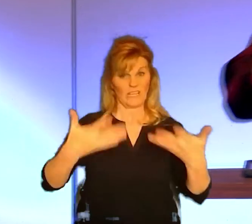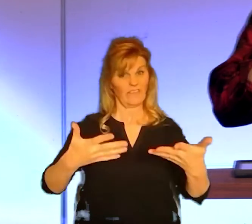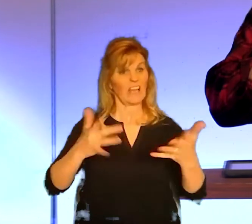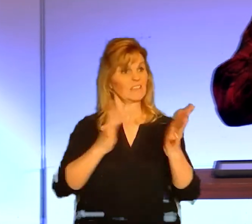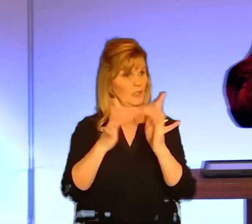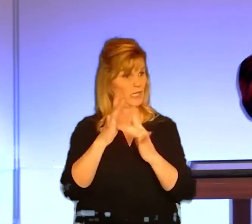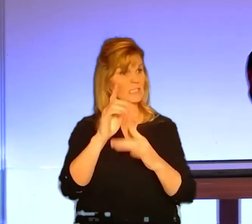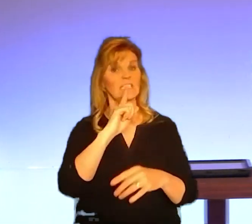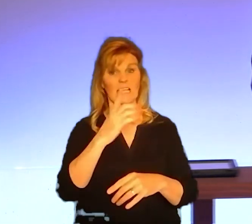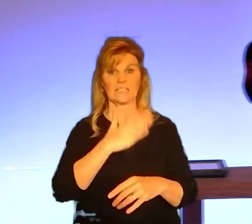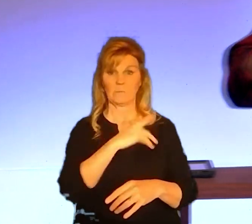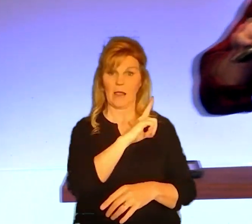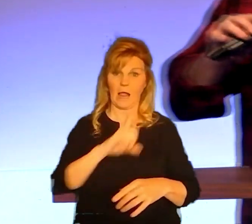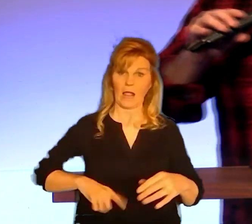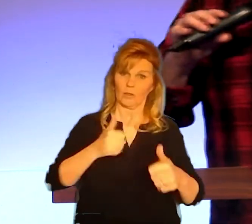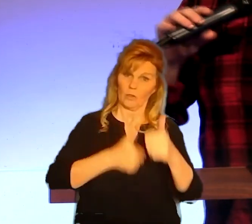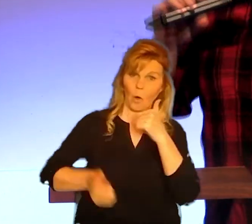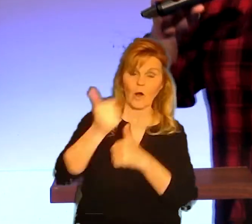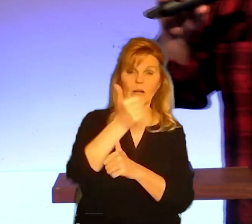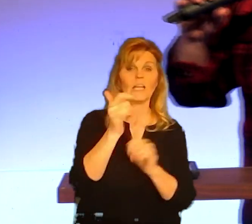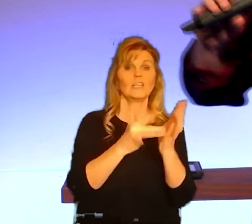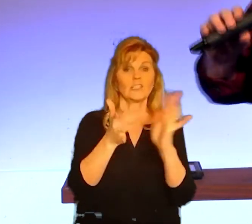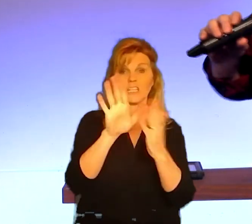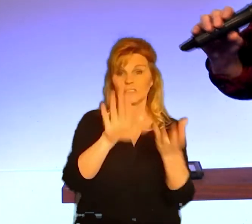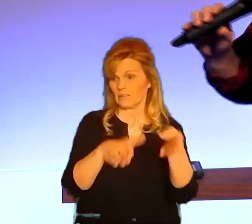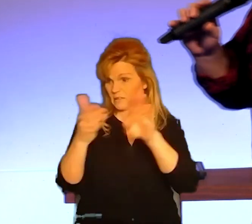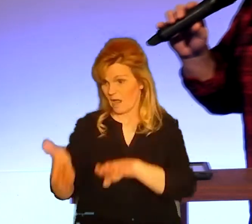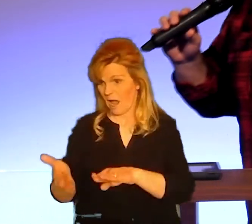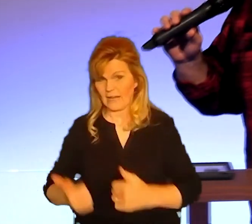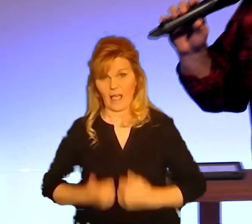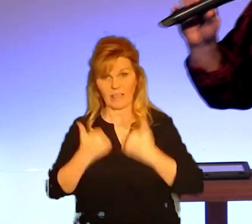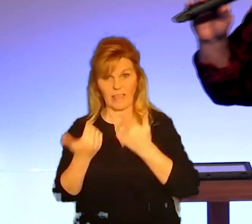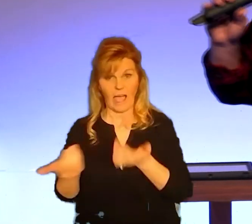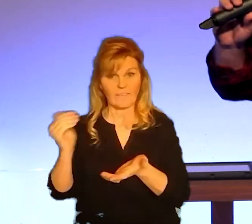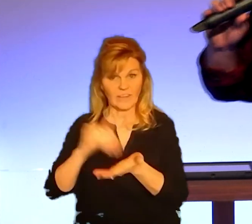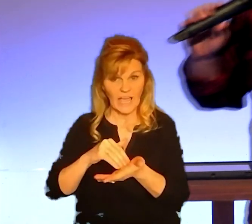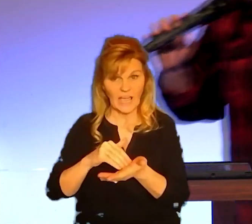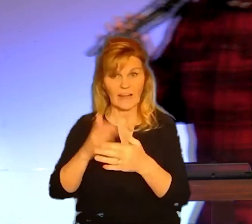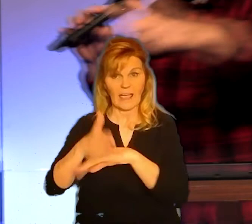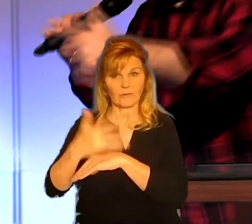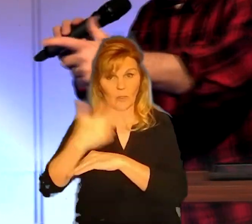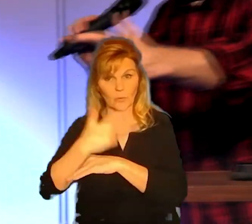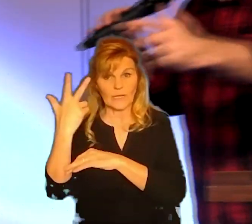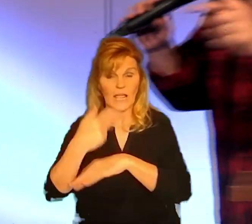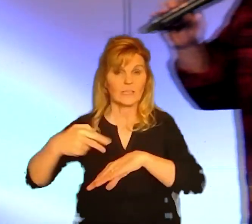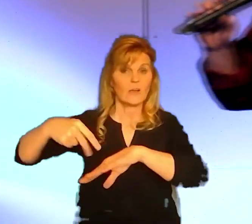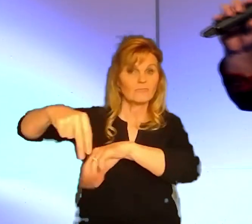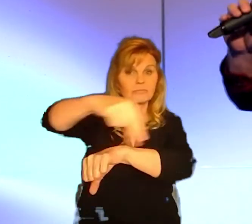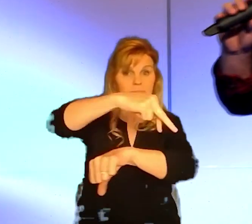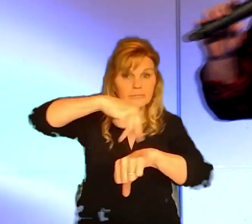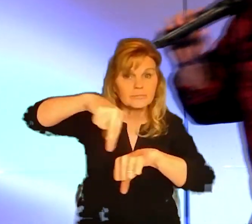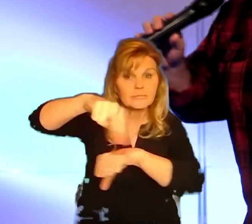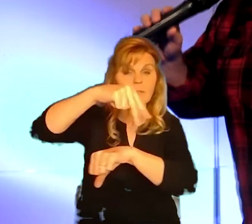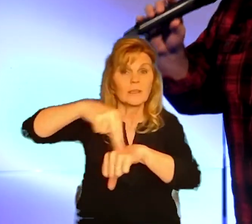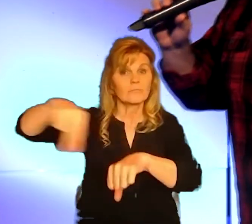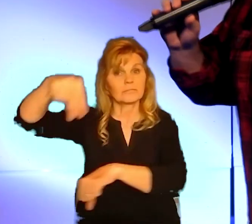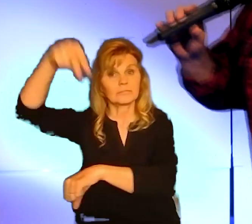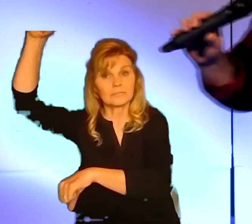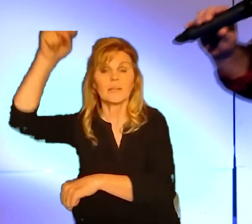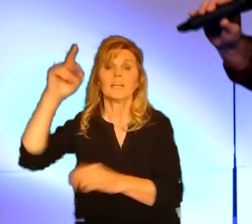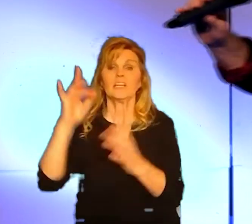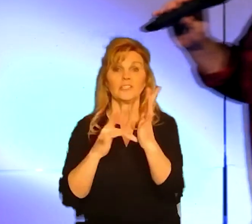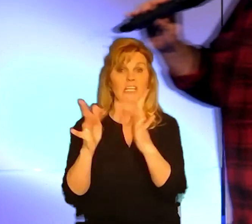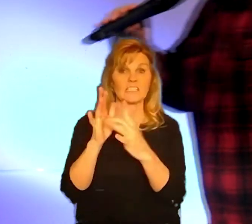Christ, that he defeated death, that he was in a grave for 3 days, and that death couldn't defeat him, that he took my shame,